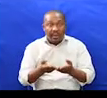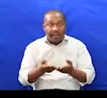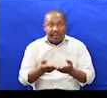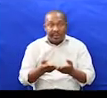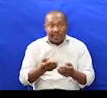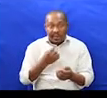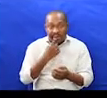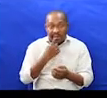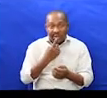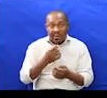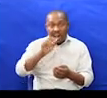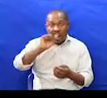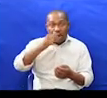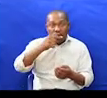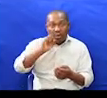can neither